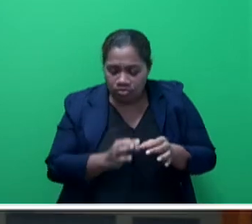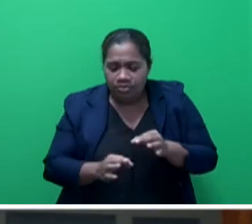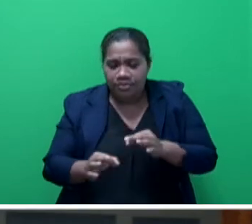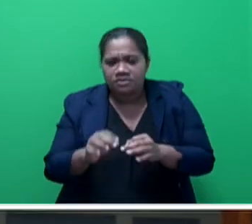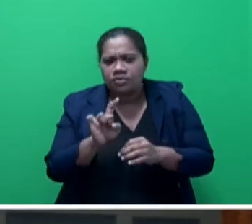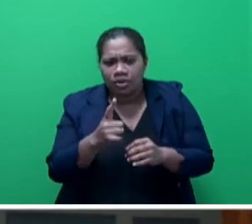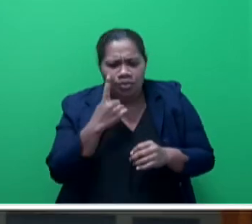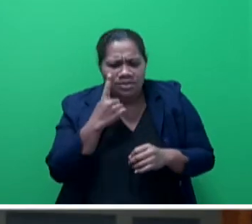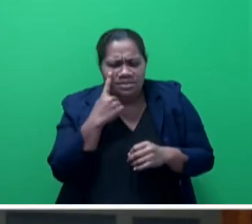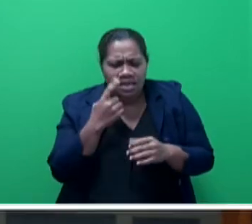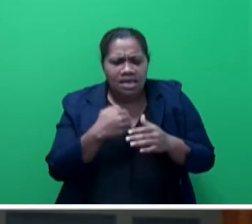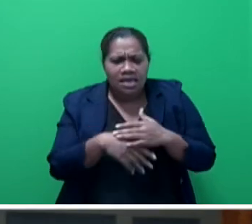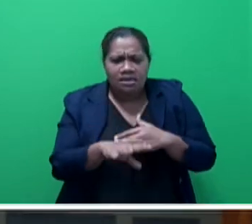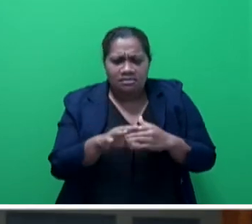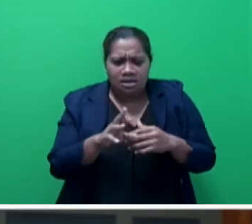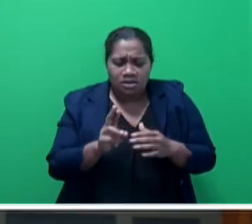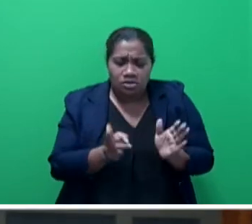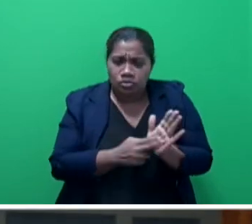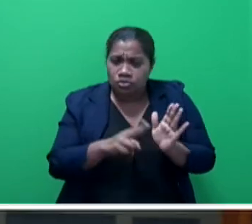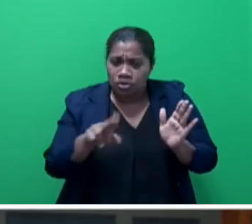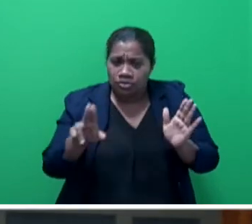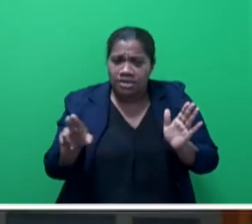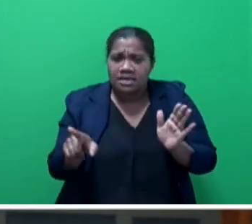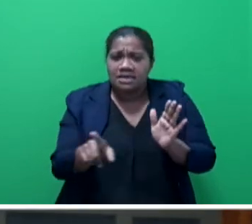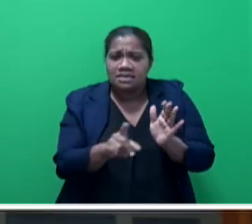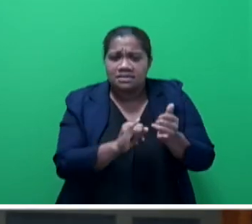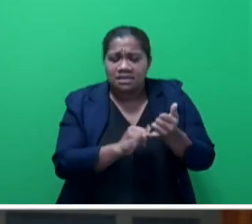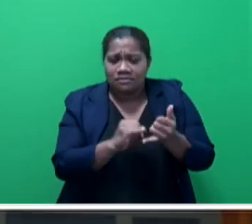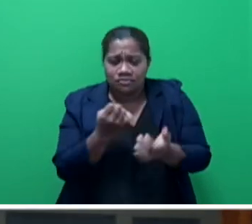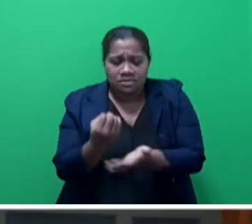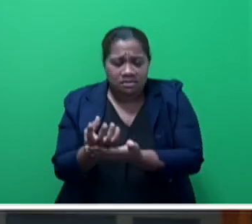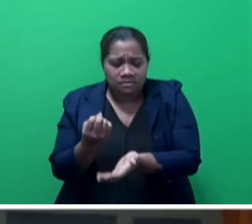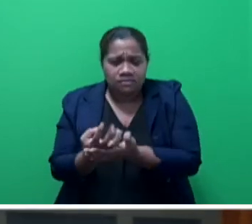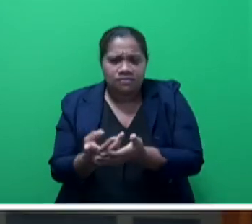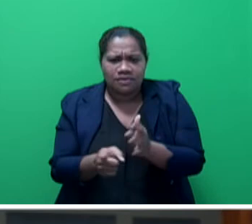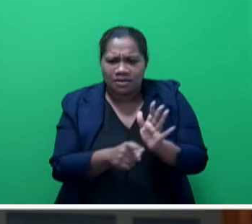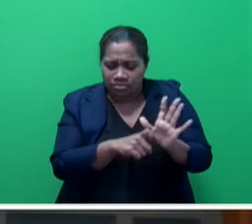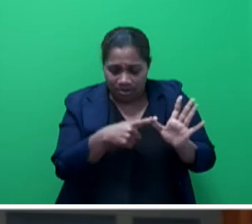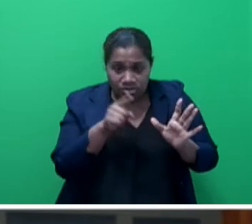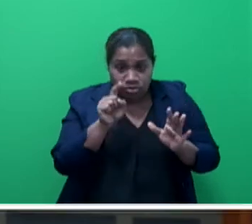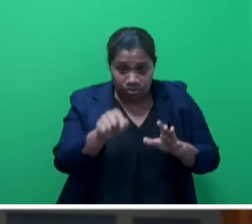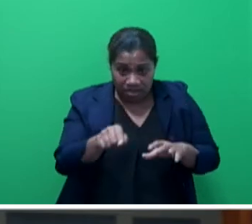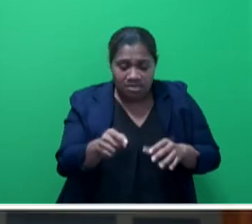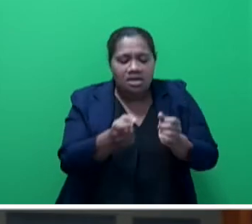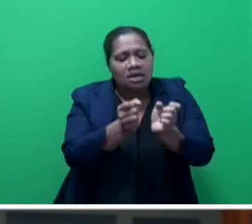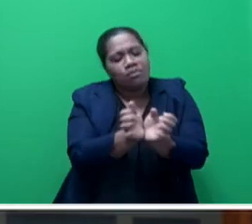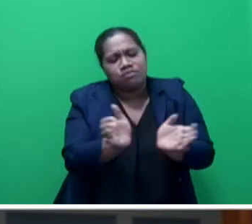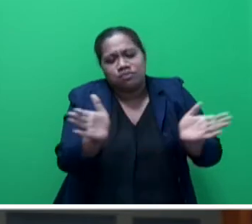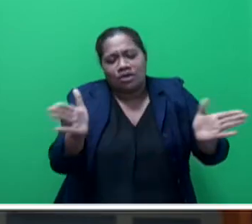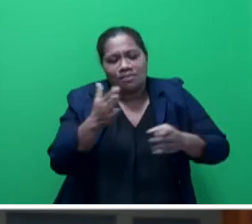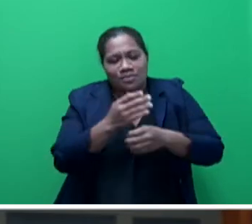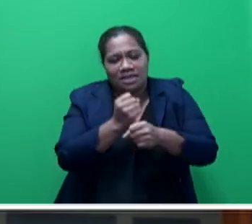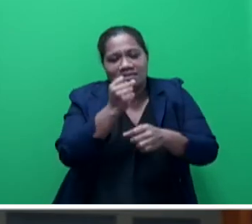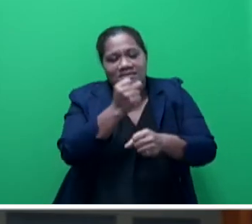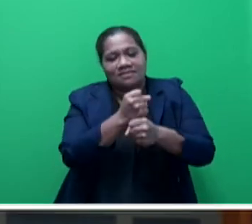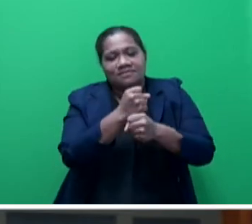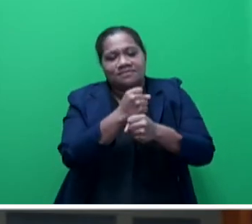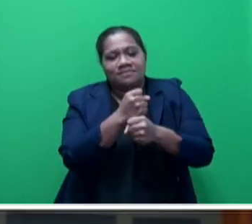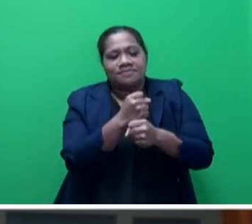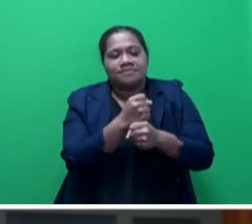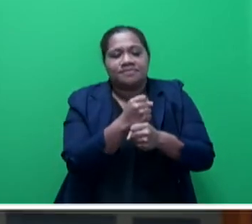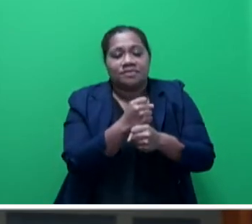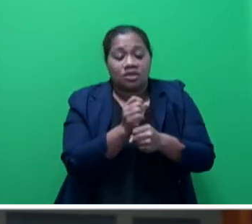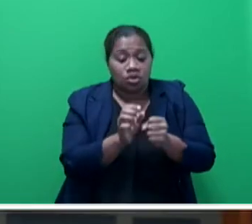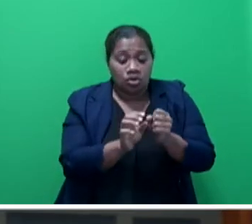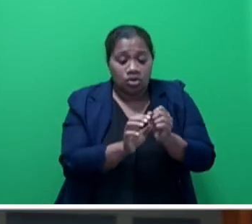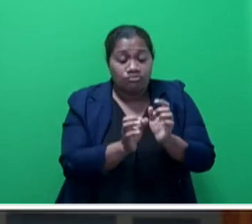Savu crossings in Ra. So that, Mr. Speaker, is just a very broad update on the progress